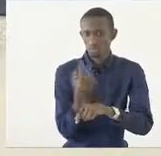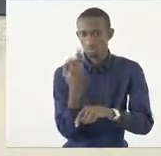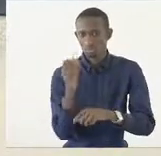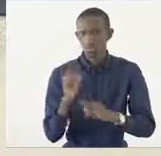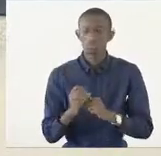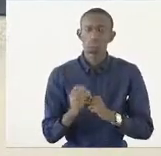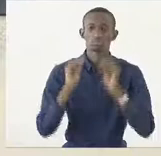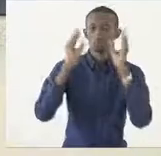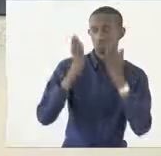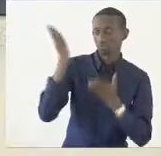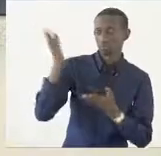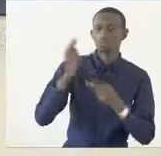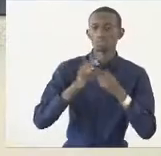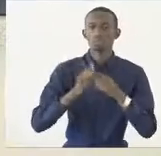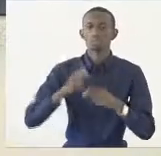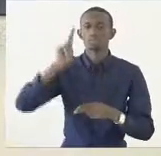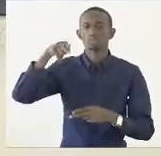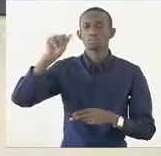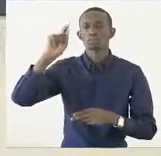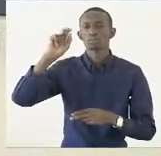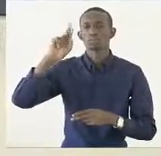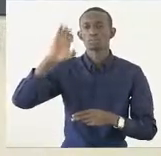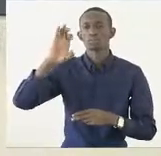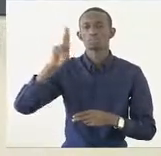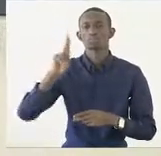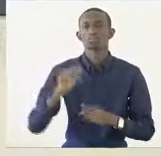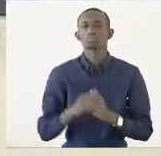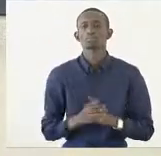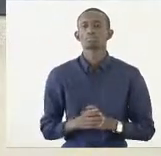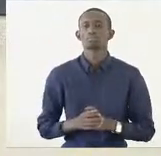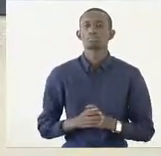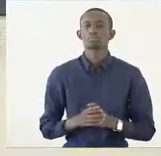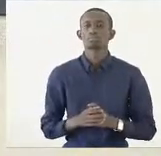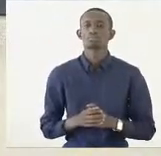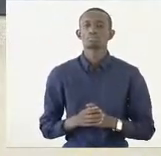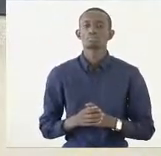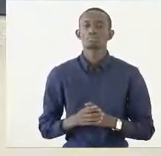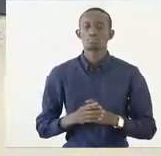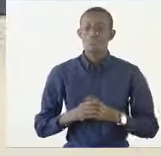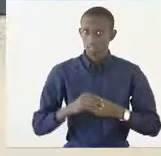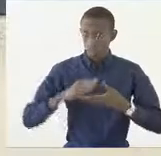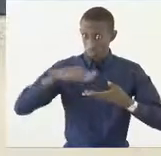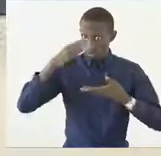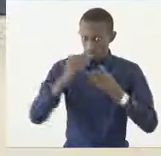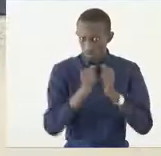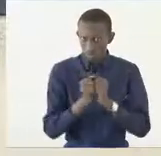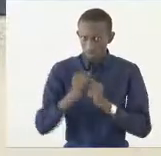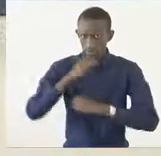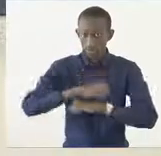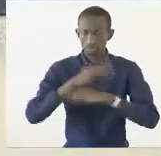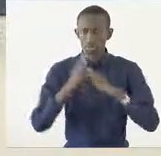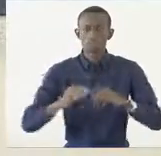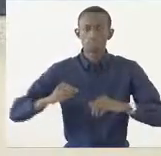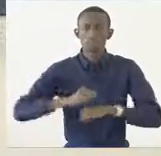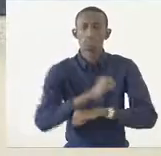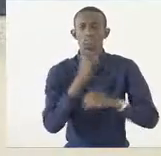Teacher Patrick will be with you again. And I'll be with the senior sixth class once again,